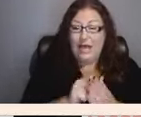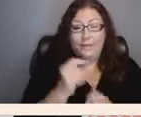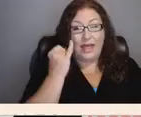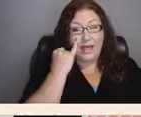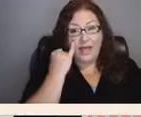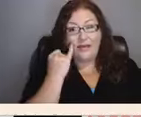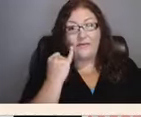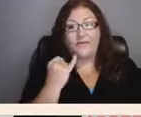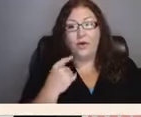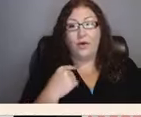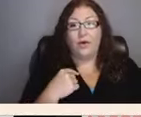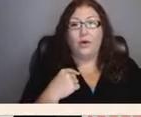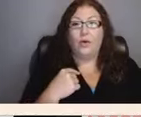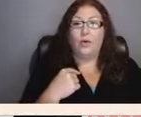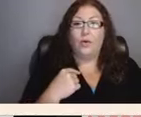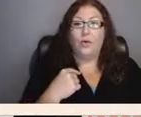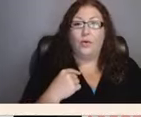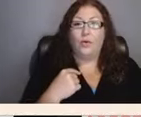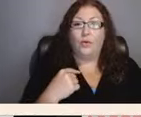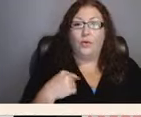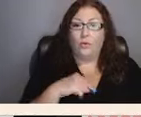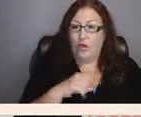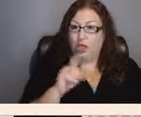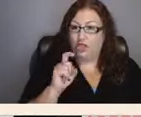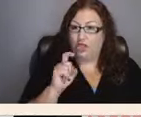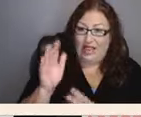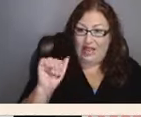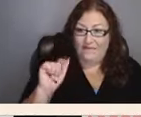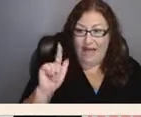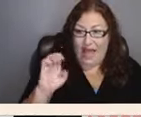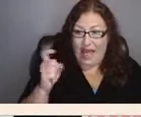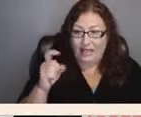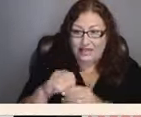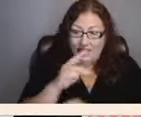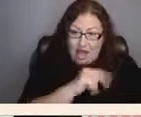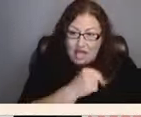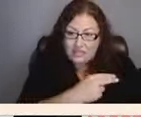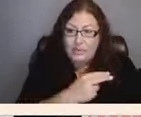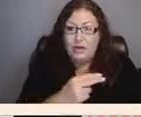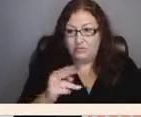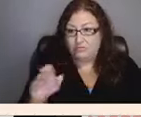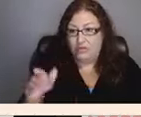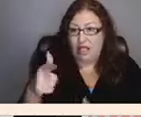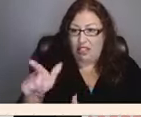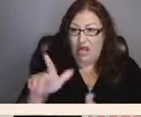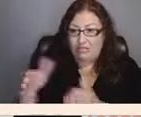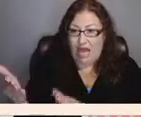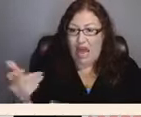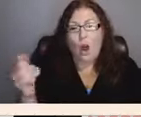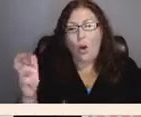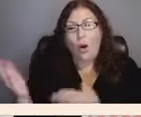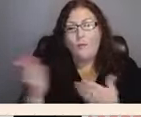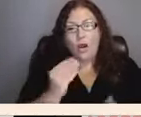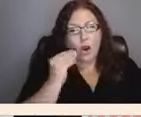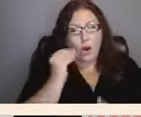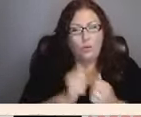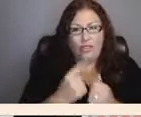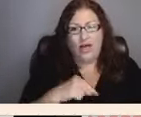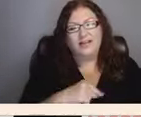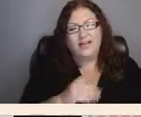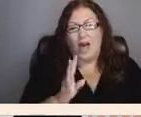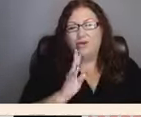leave Alex in the hospital, or to die, and or to take her home with us, which I'll talk about in